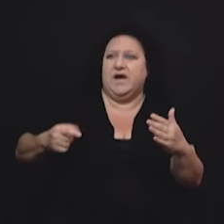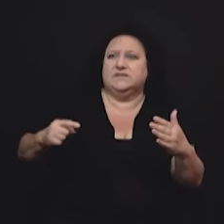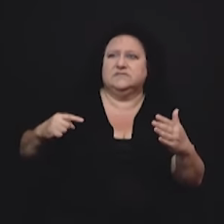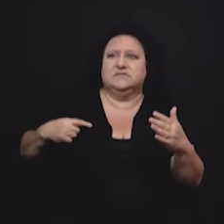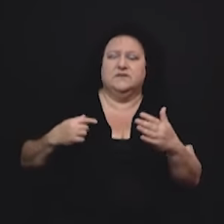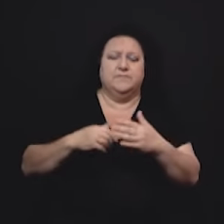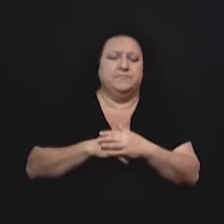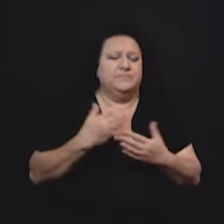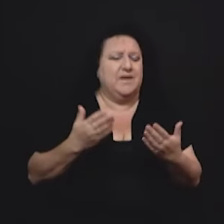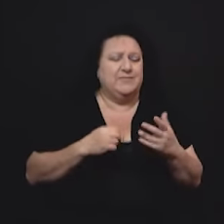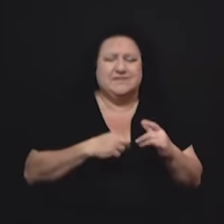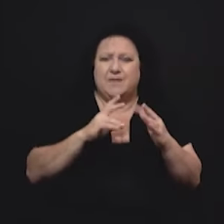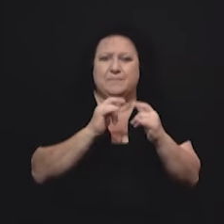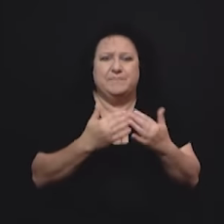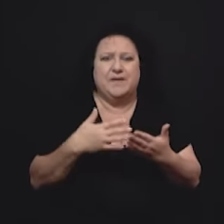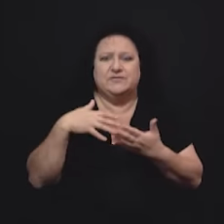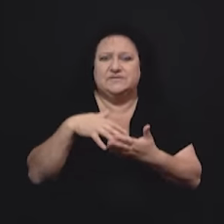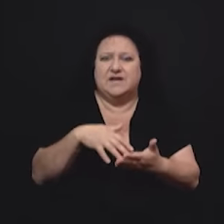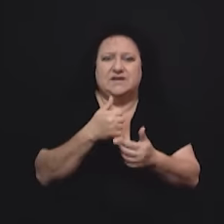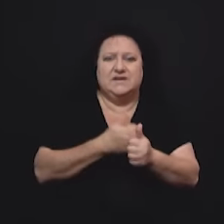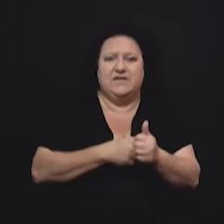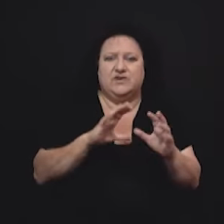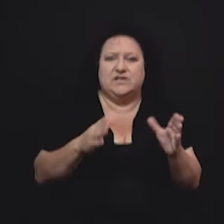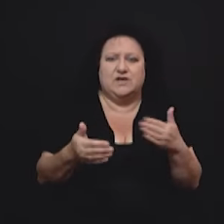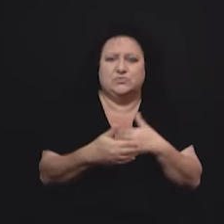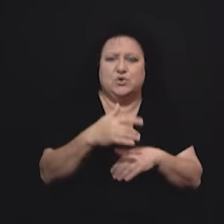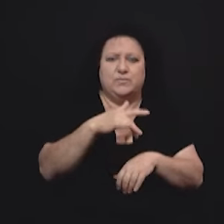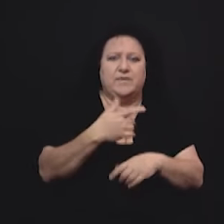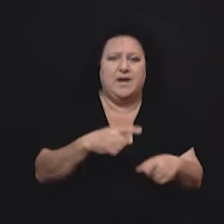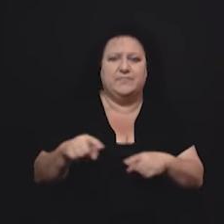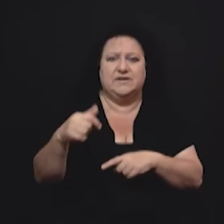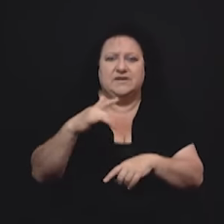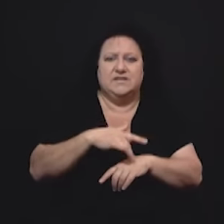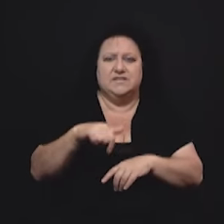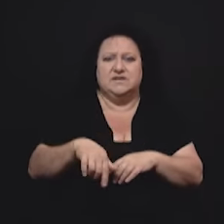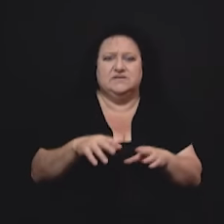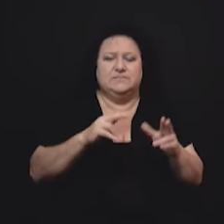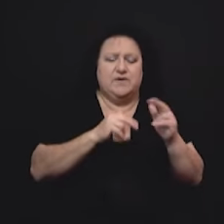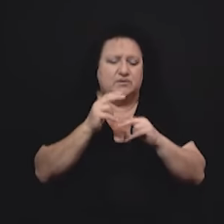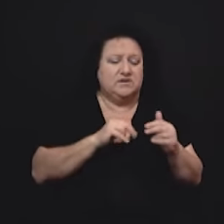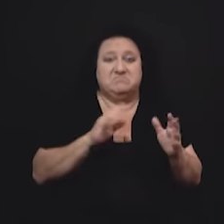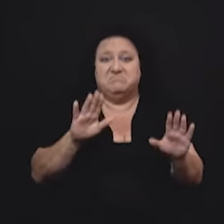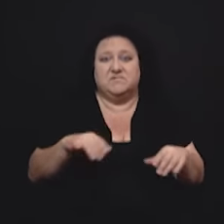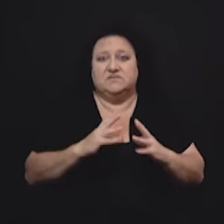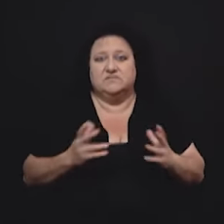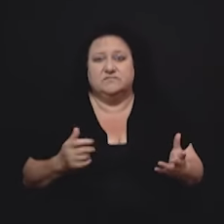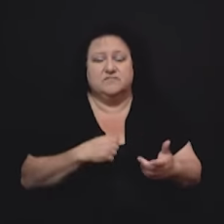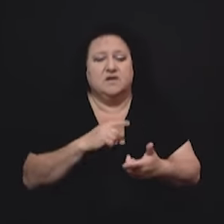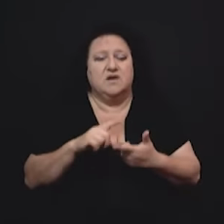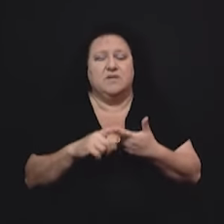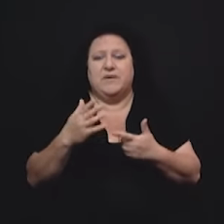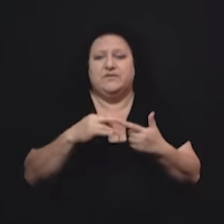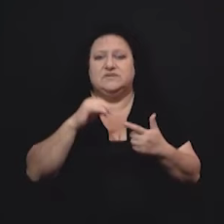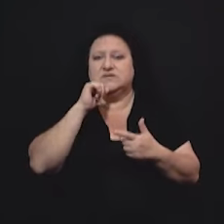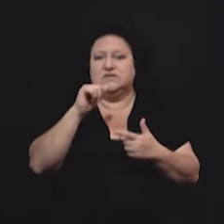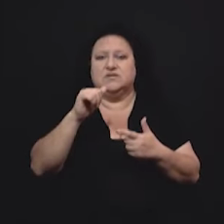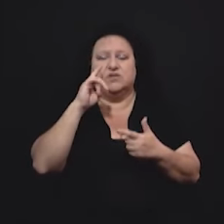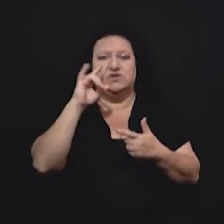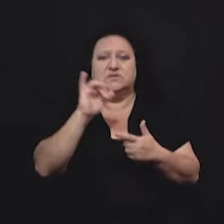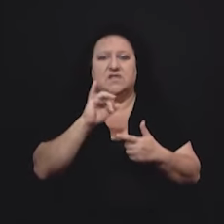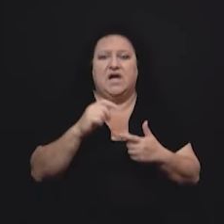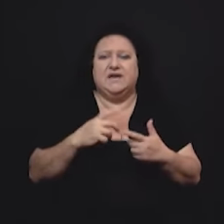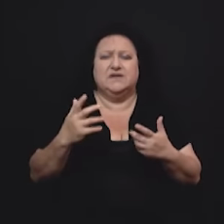Bible studies in every classroom in this building. That's okay. It may not look like hundreds of kids on this campus